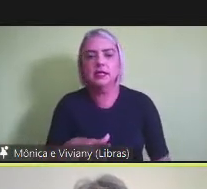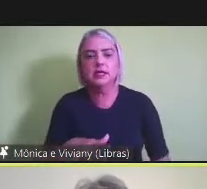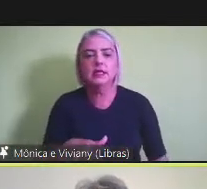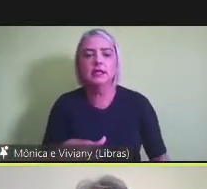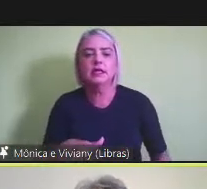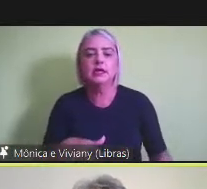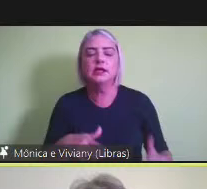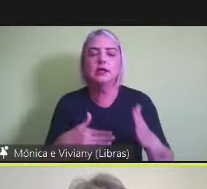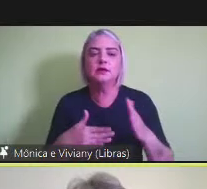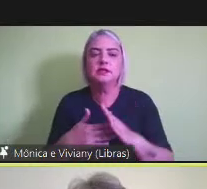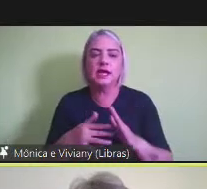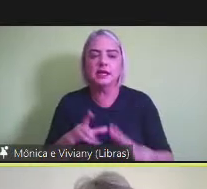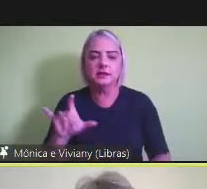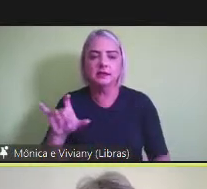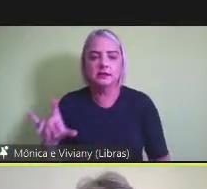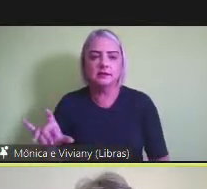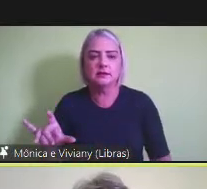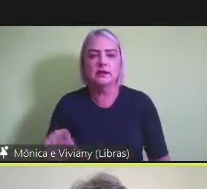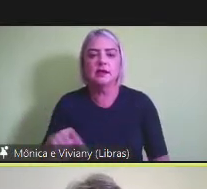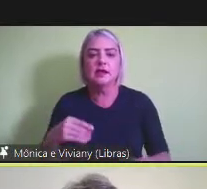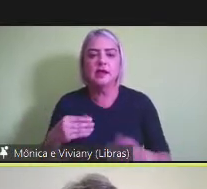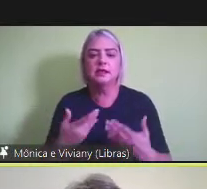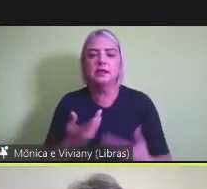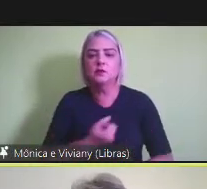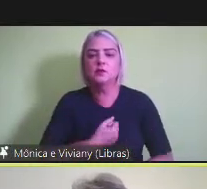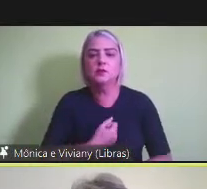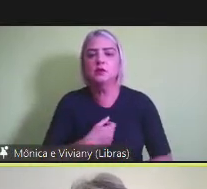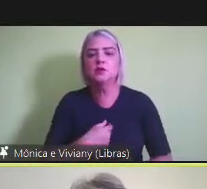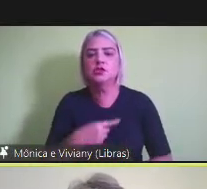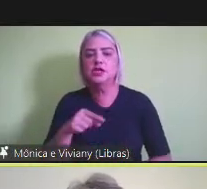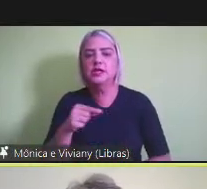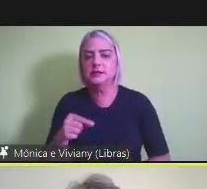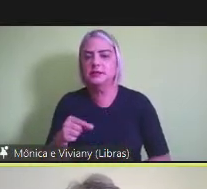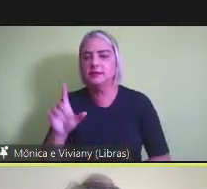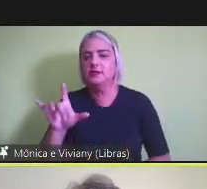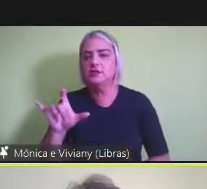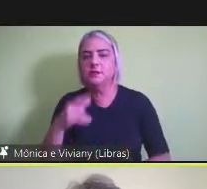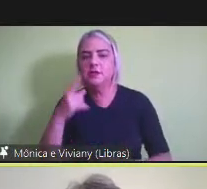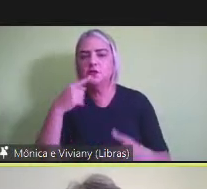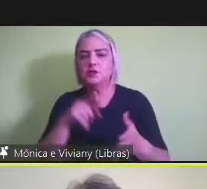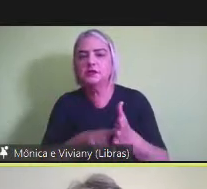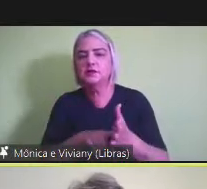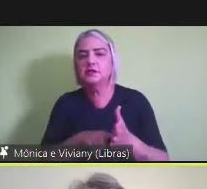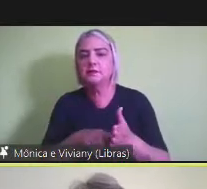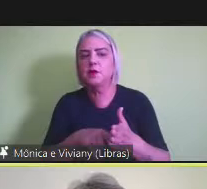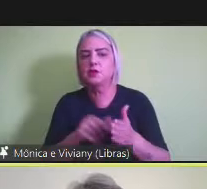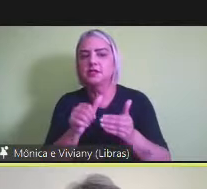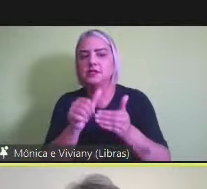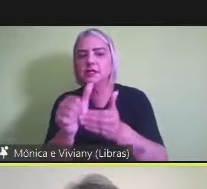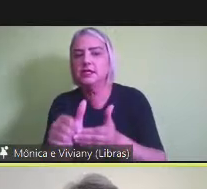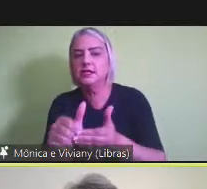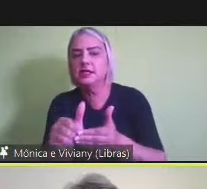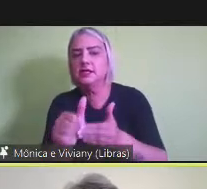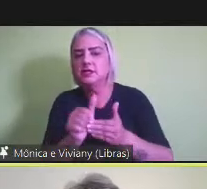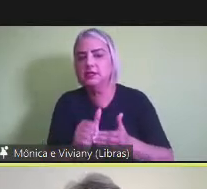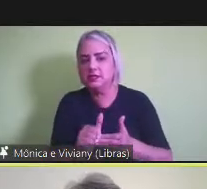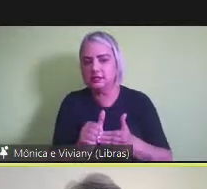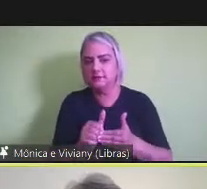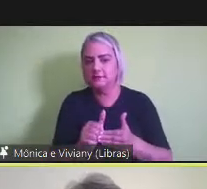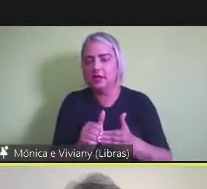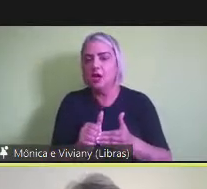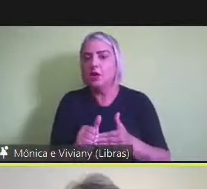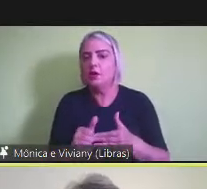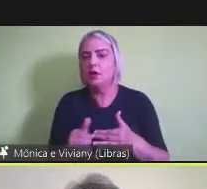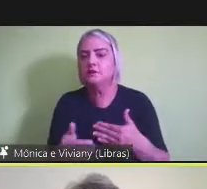reinforcing what was mentioned by Gabriela, the interdisciplinary aspect that to work